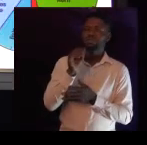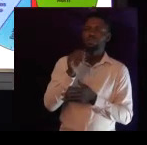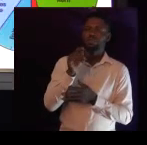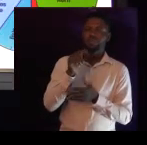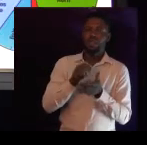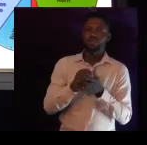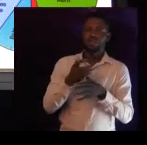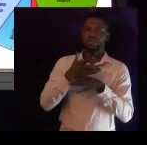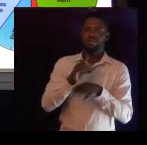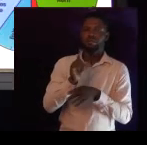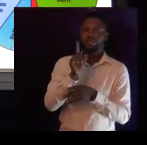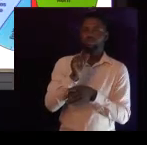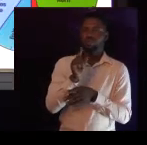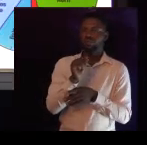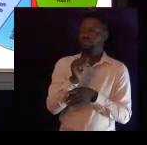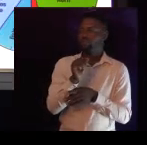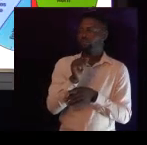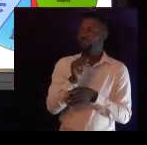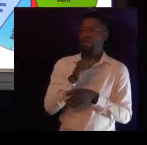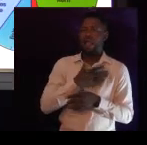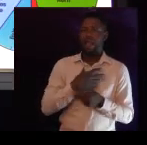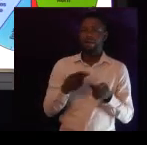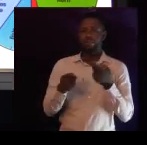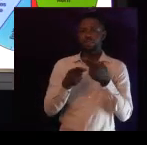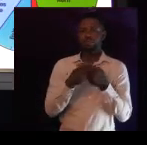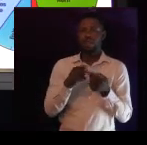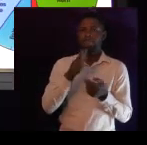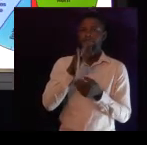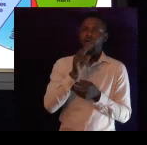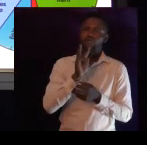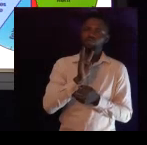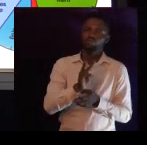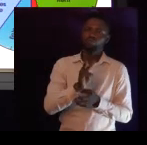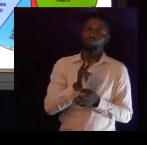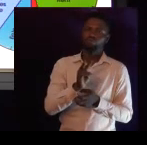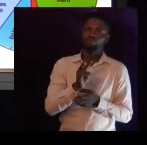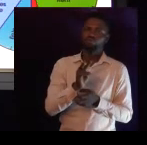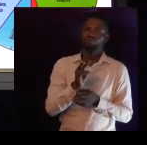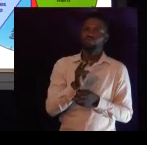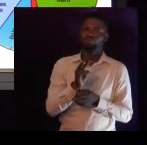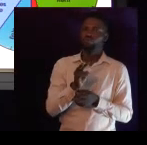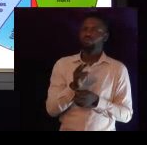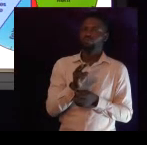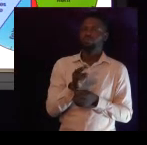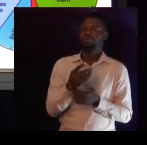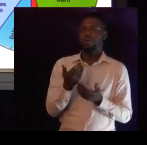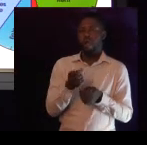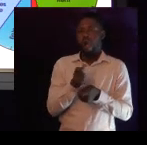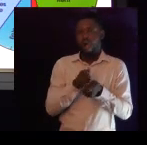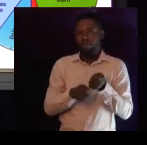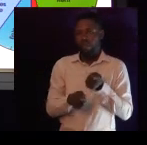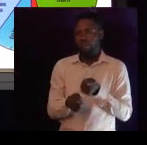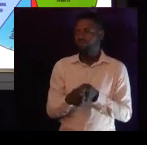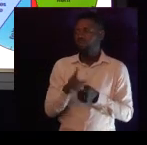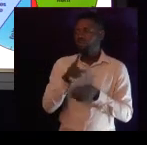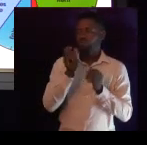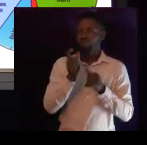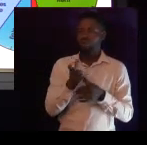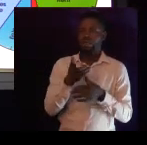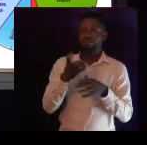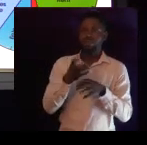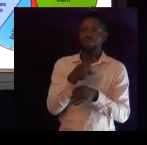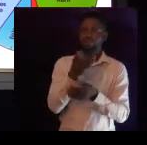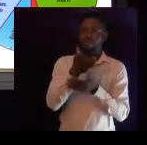60,000 divided by 20. Then I multiply by 2. That means I give it 2 shares. Alternatively, you can take